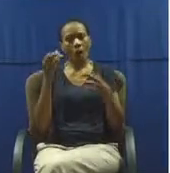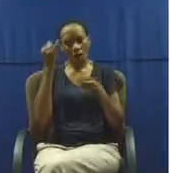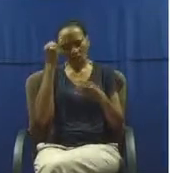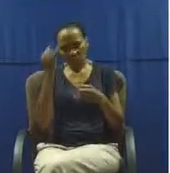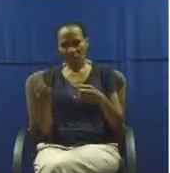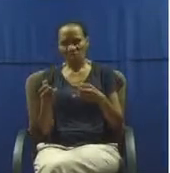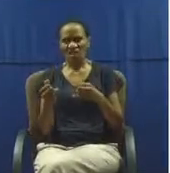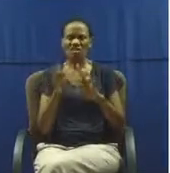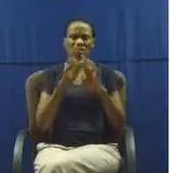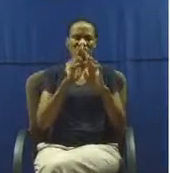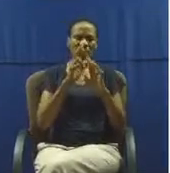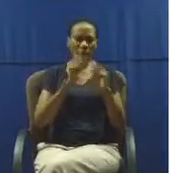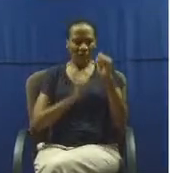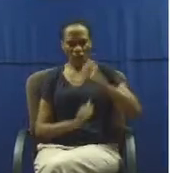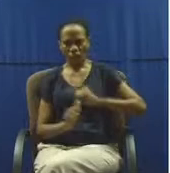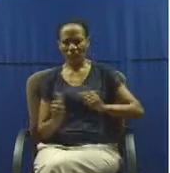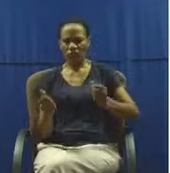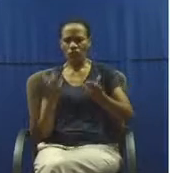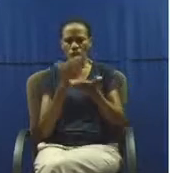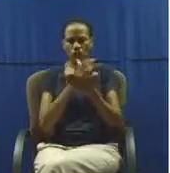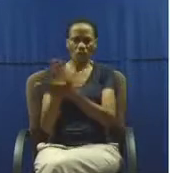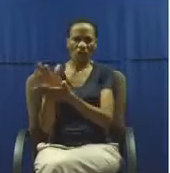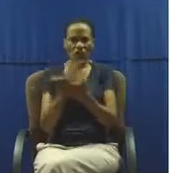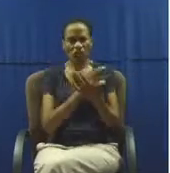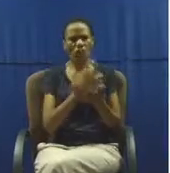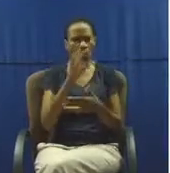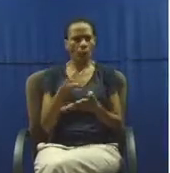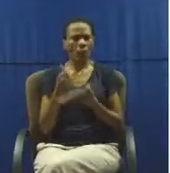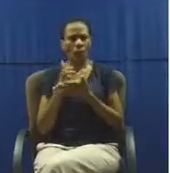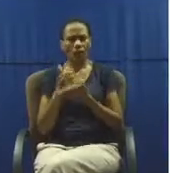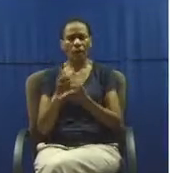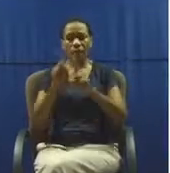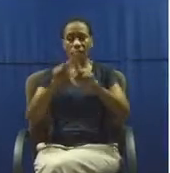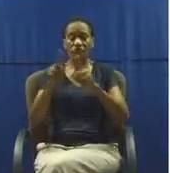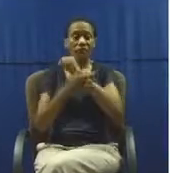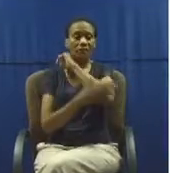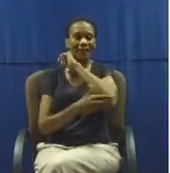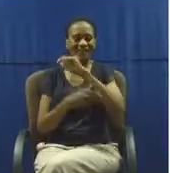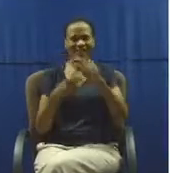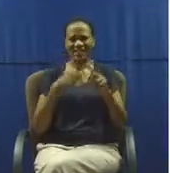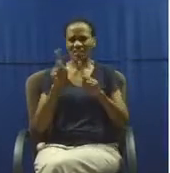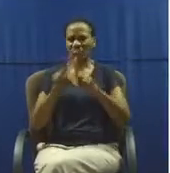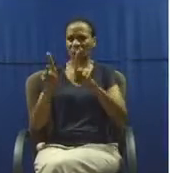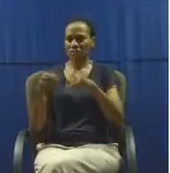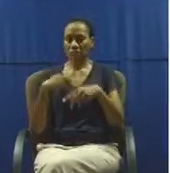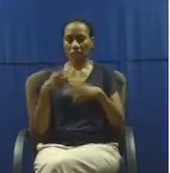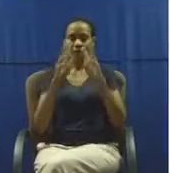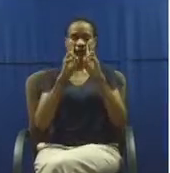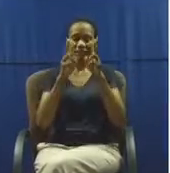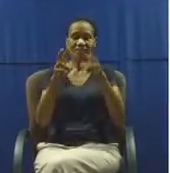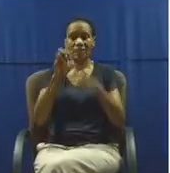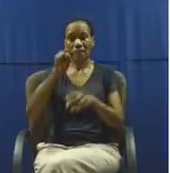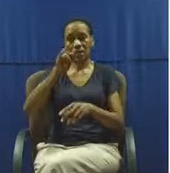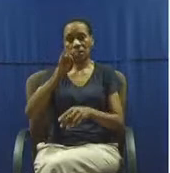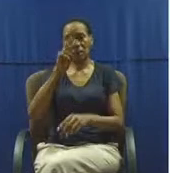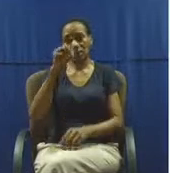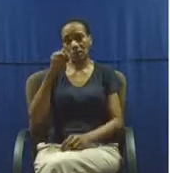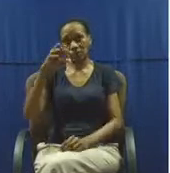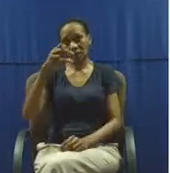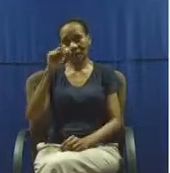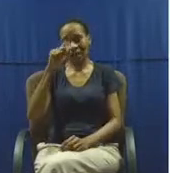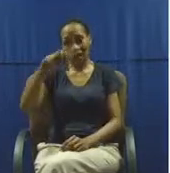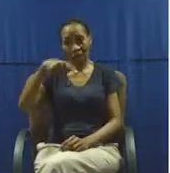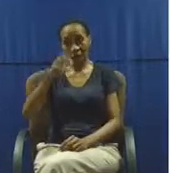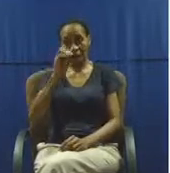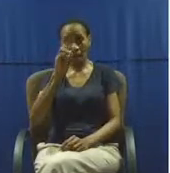able to achieve, as Temasek has done in Singapore, where I visited and saw for myself. You'll only be able